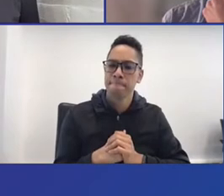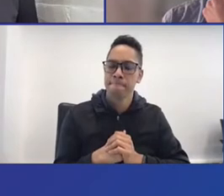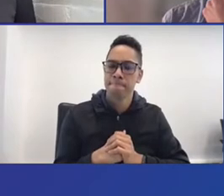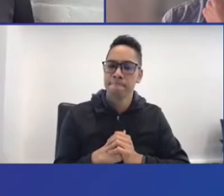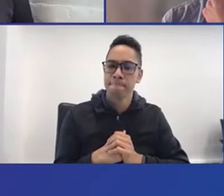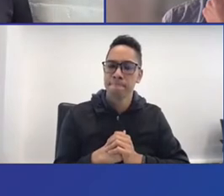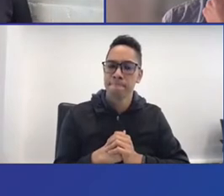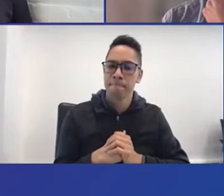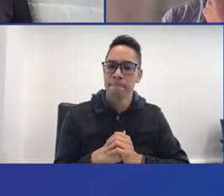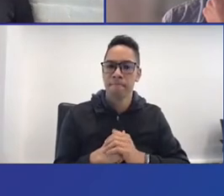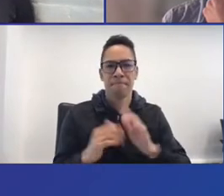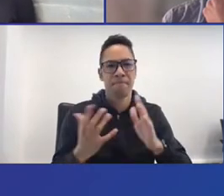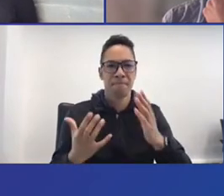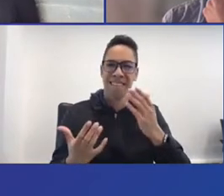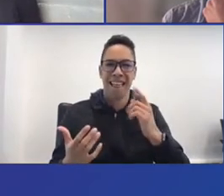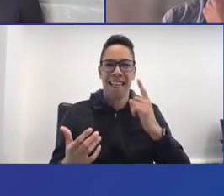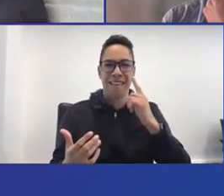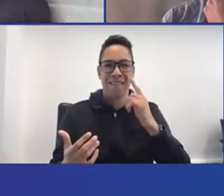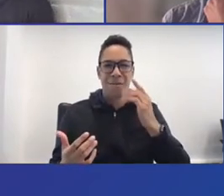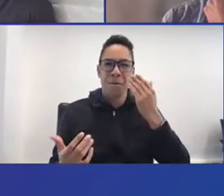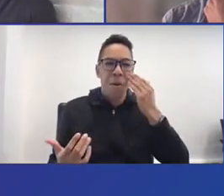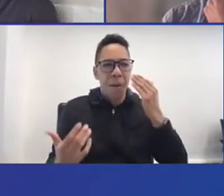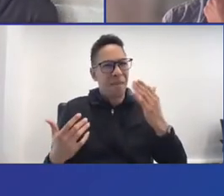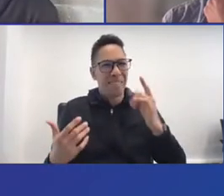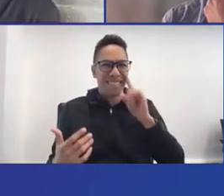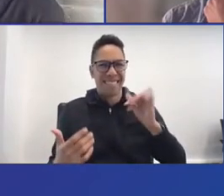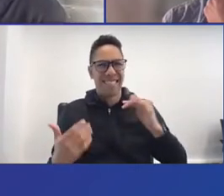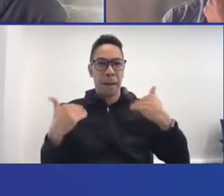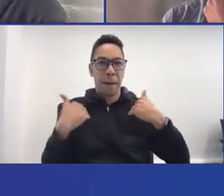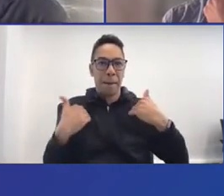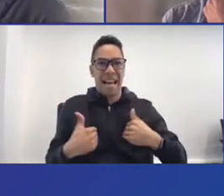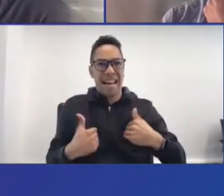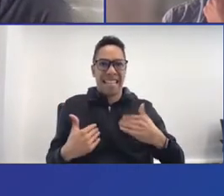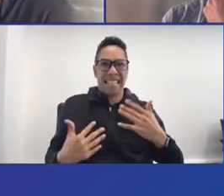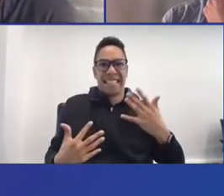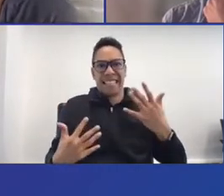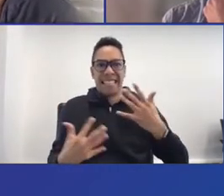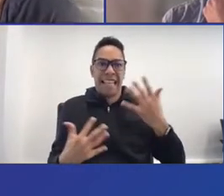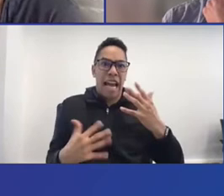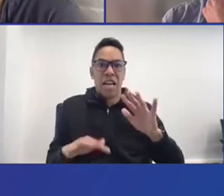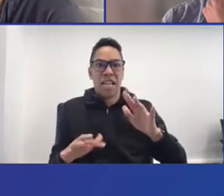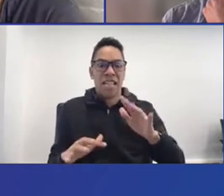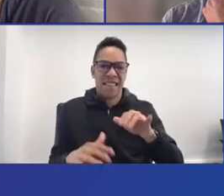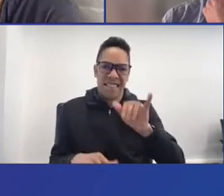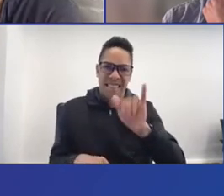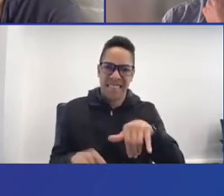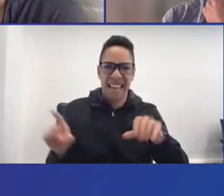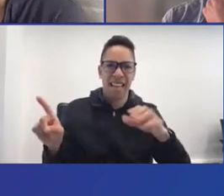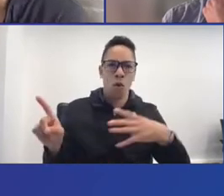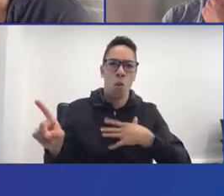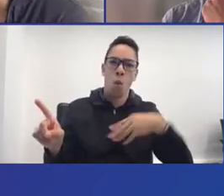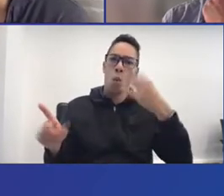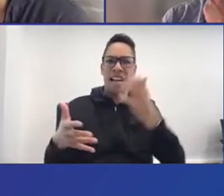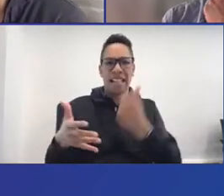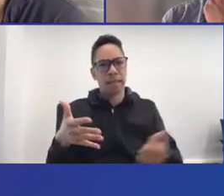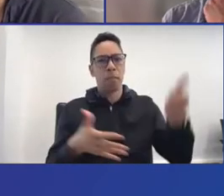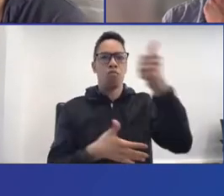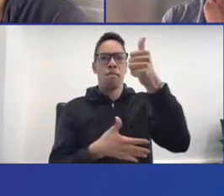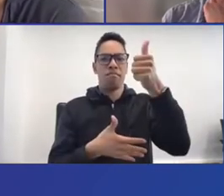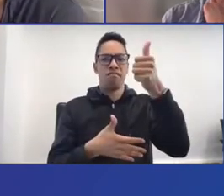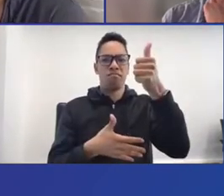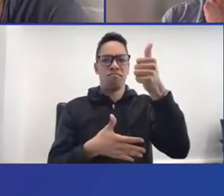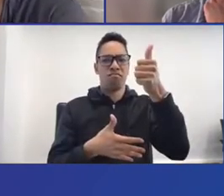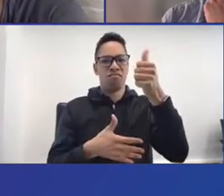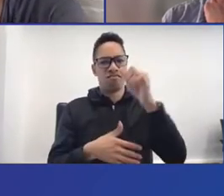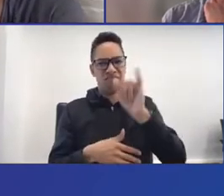like this body is scarce. Of some sort, right? That's what capitalism, white supremacy, patriarchy, these